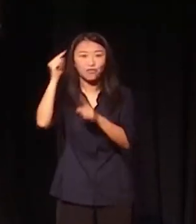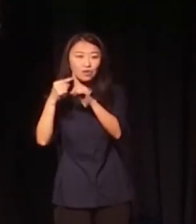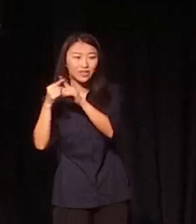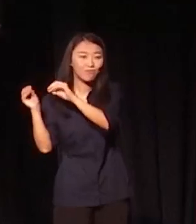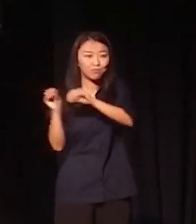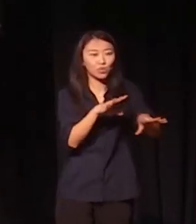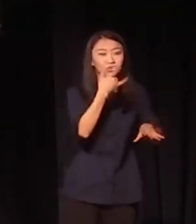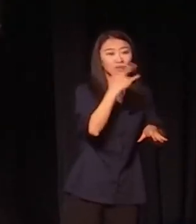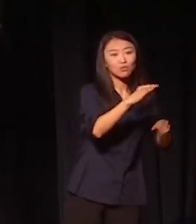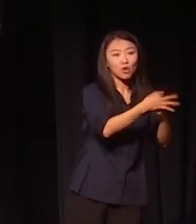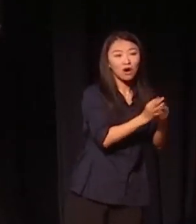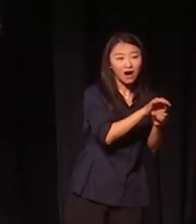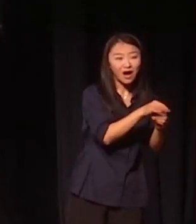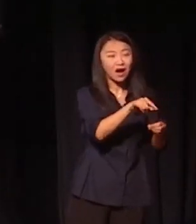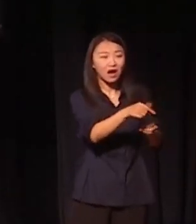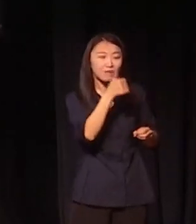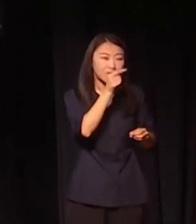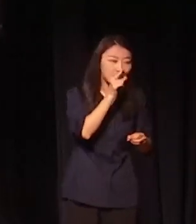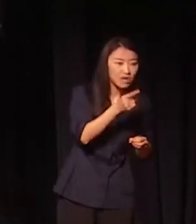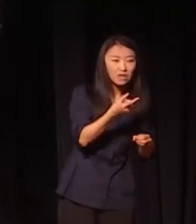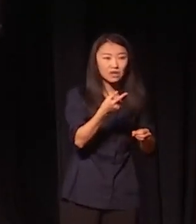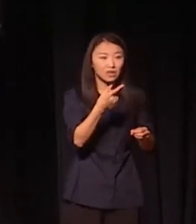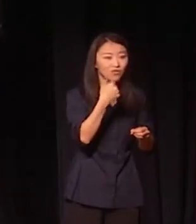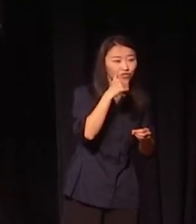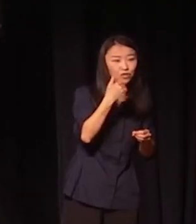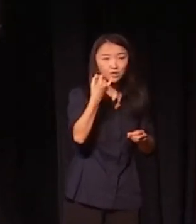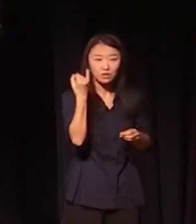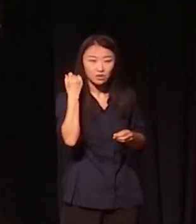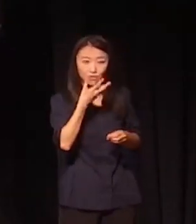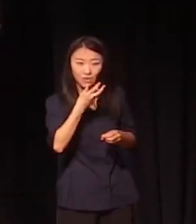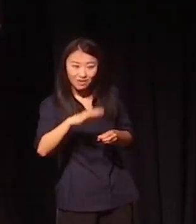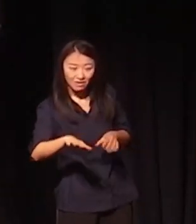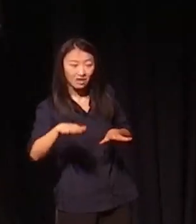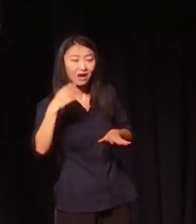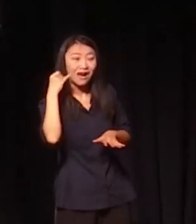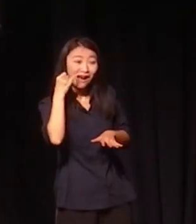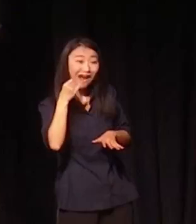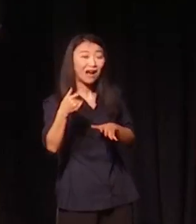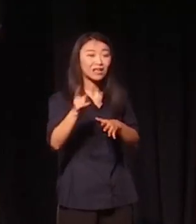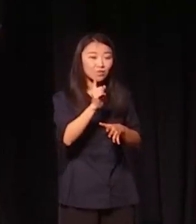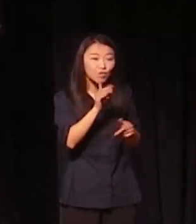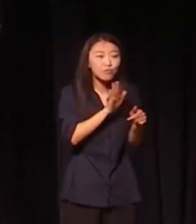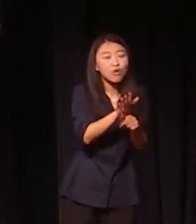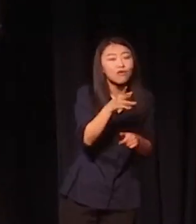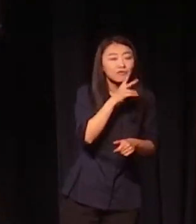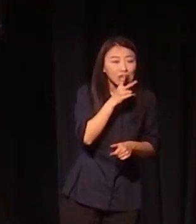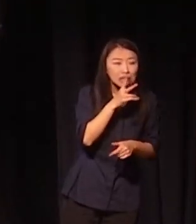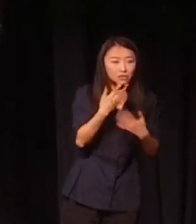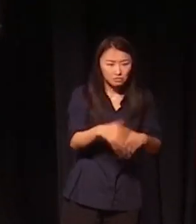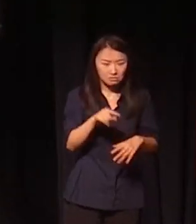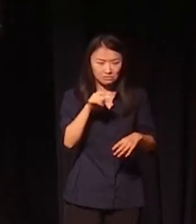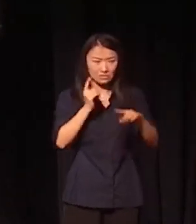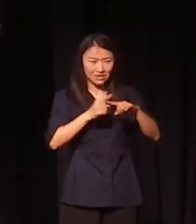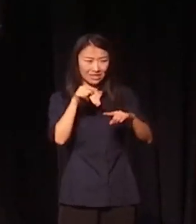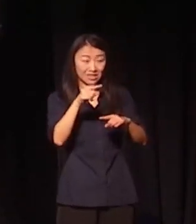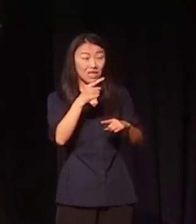research documenting how children and young people will mediate communication for their family members. Children tend to pick up new